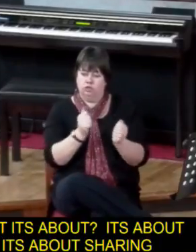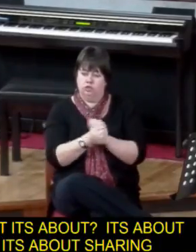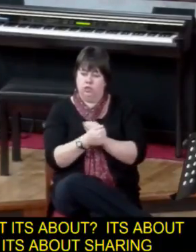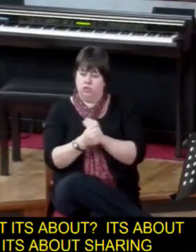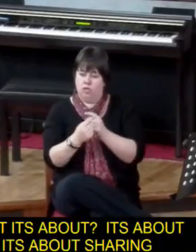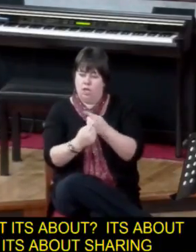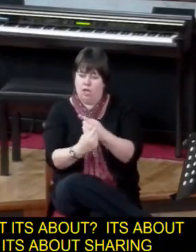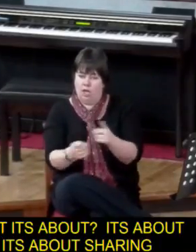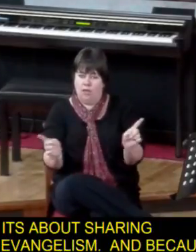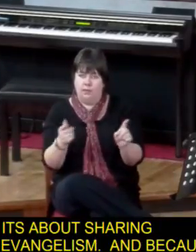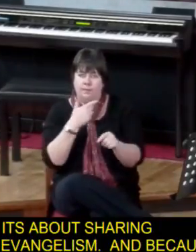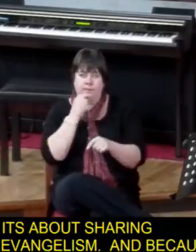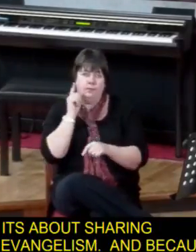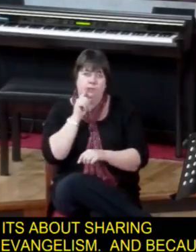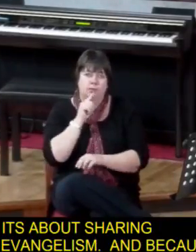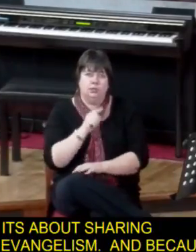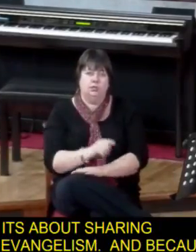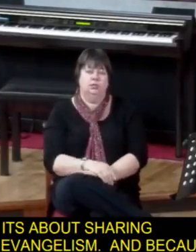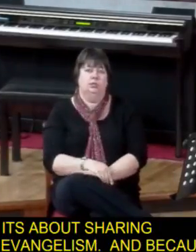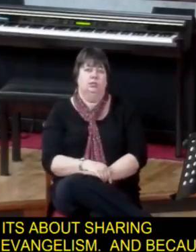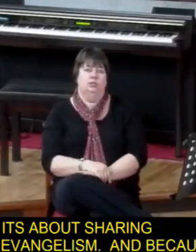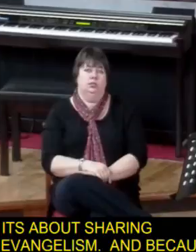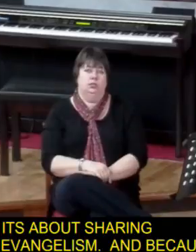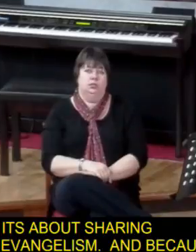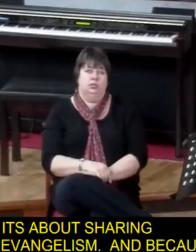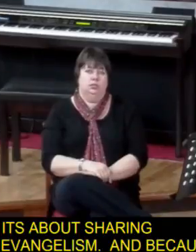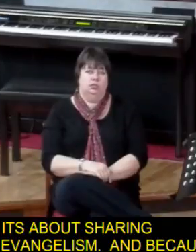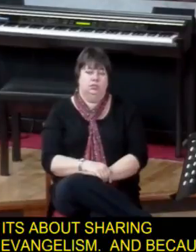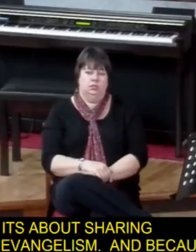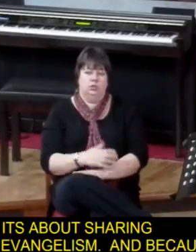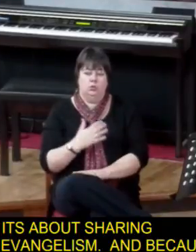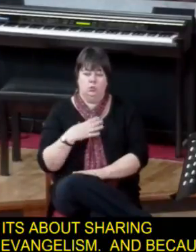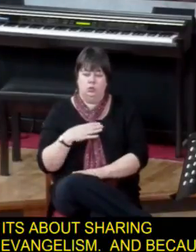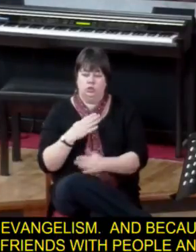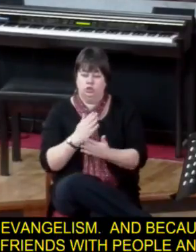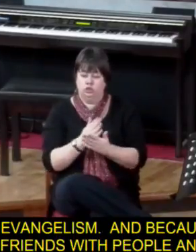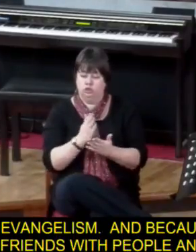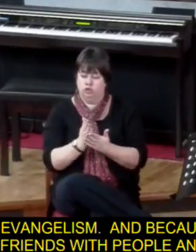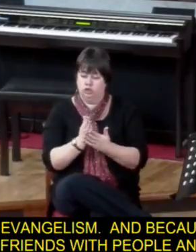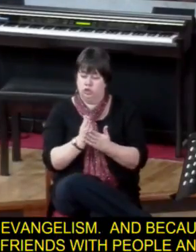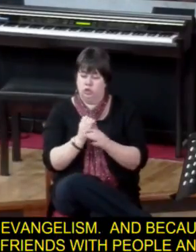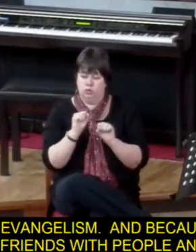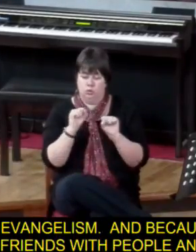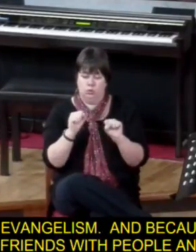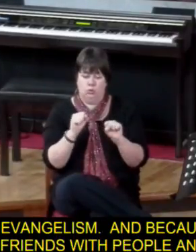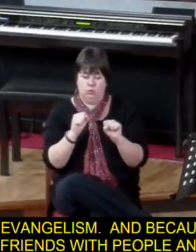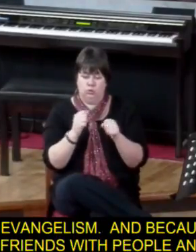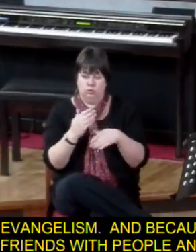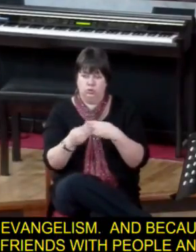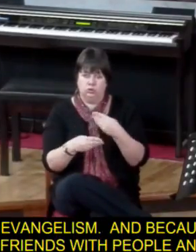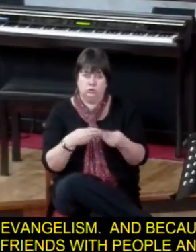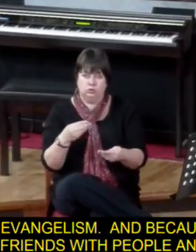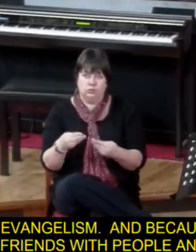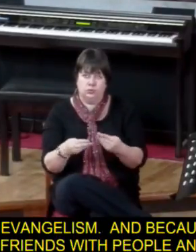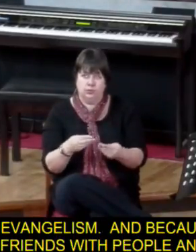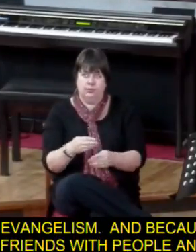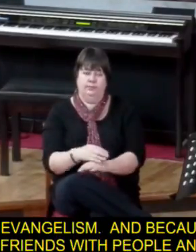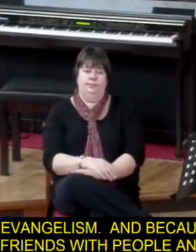Use those names to pray. Use those opportunities to share. And